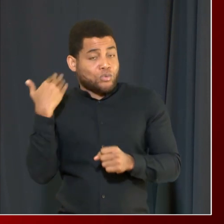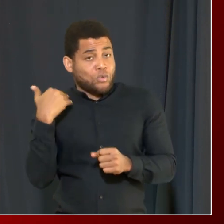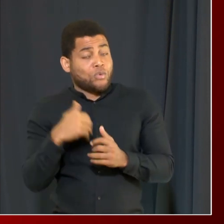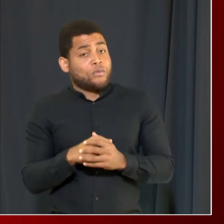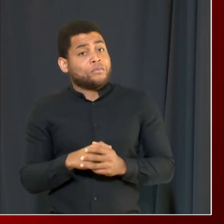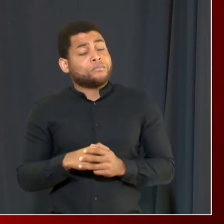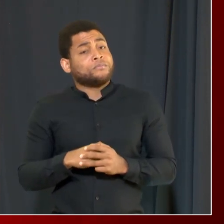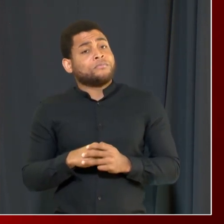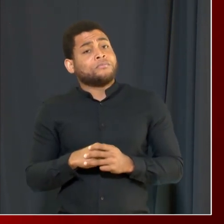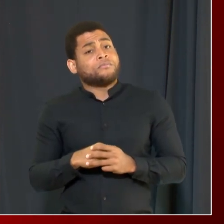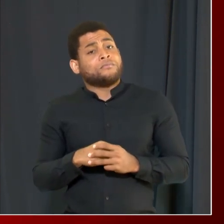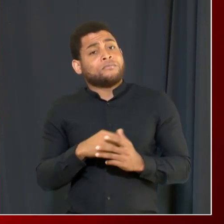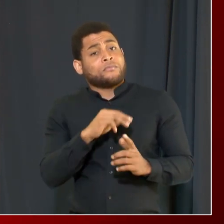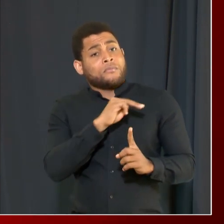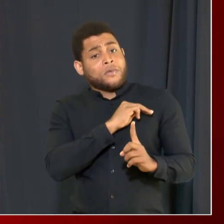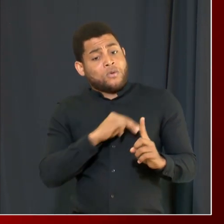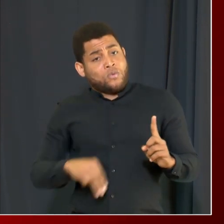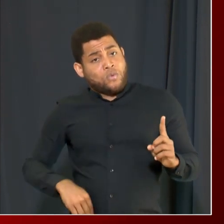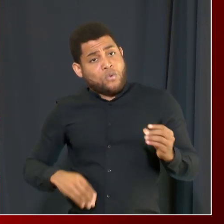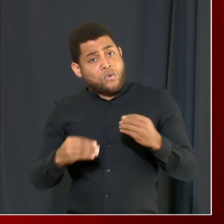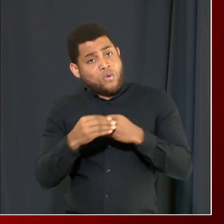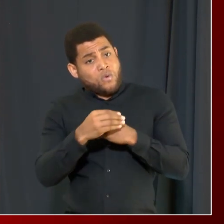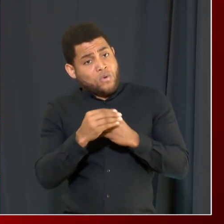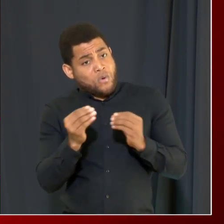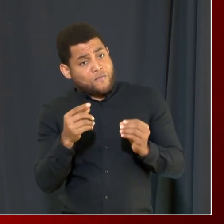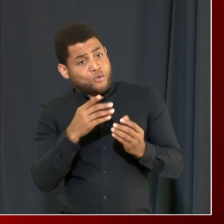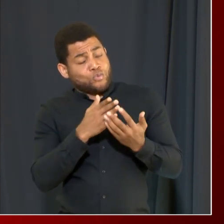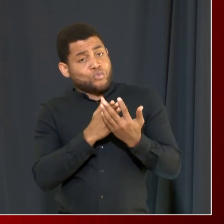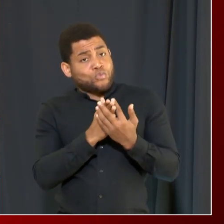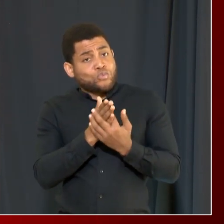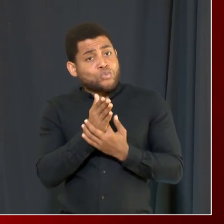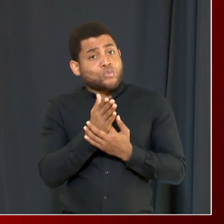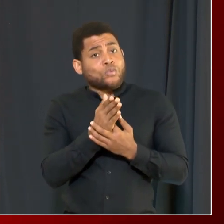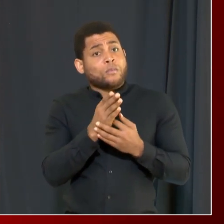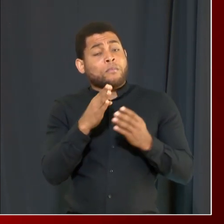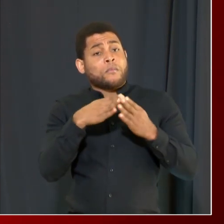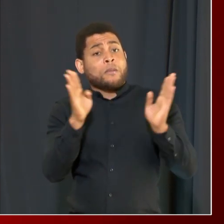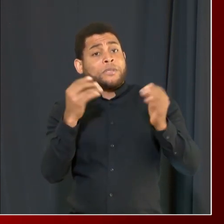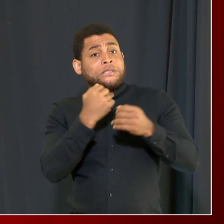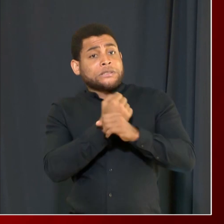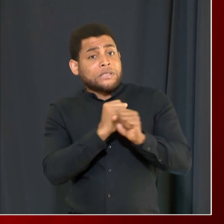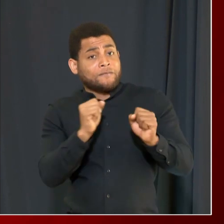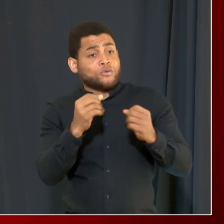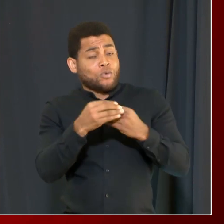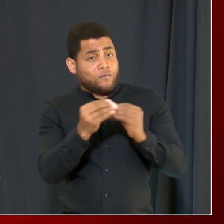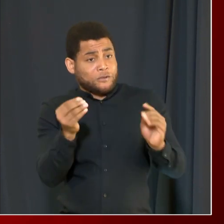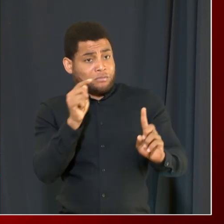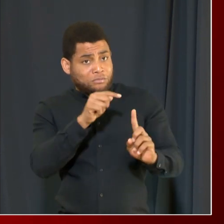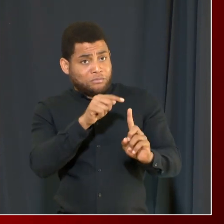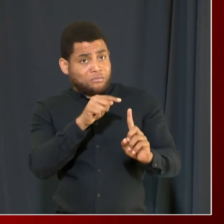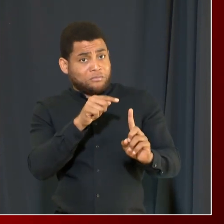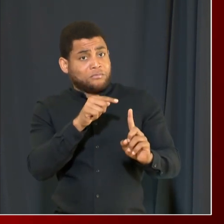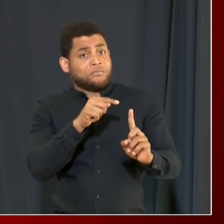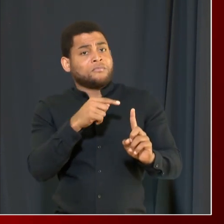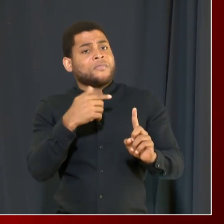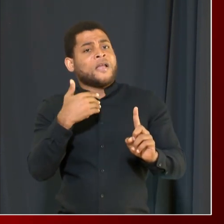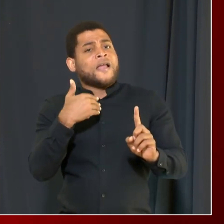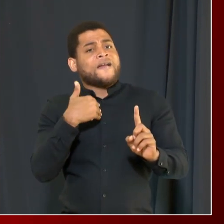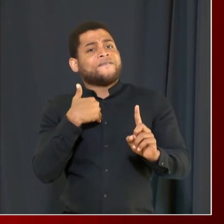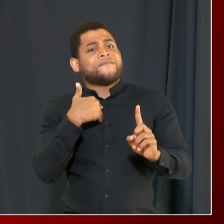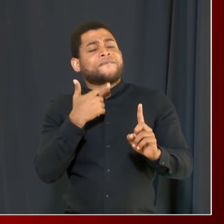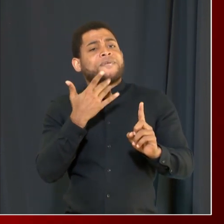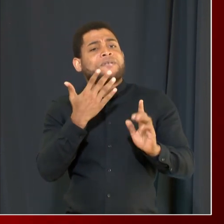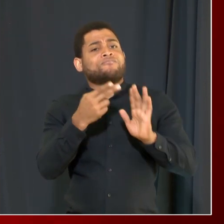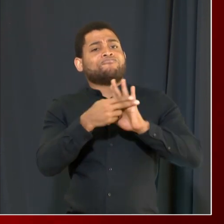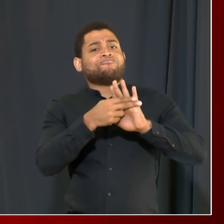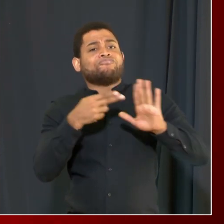office, through the Deputy Mayor for Public Safety, has been providing the council with felony crime report data. And those reports have